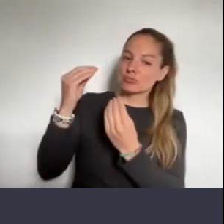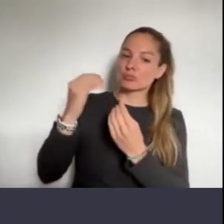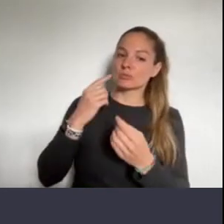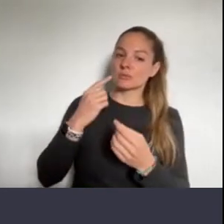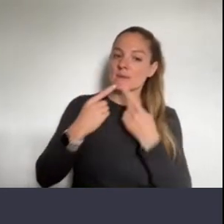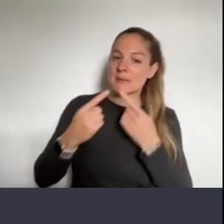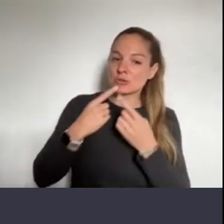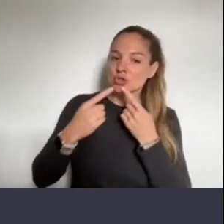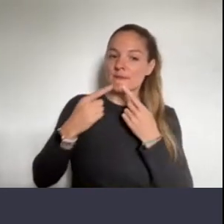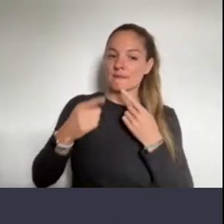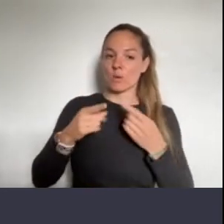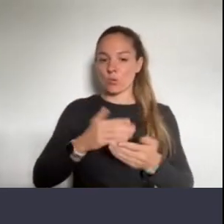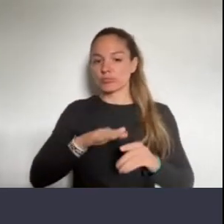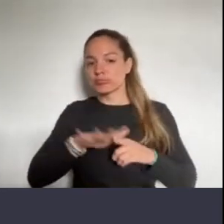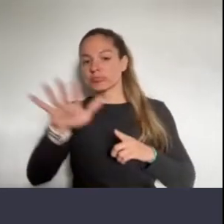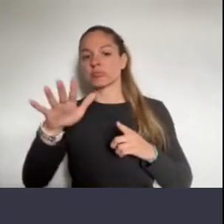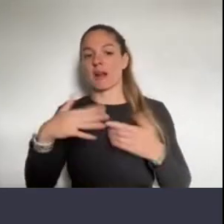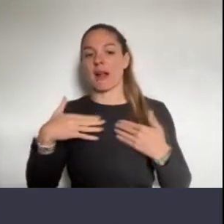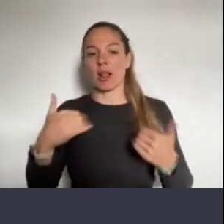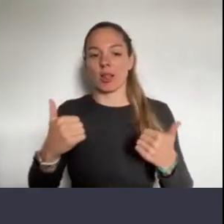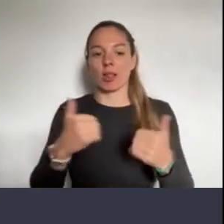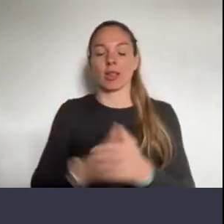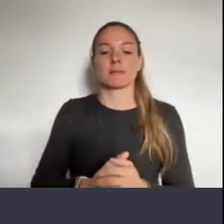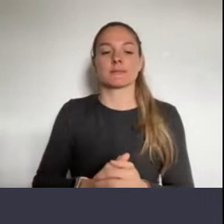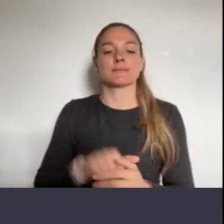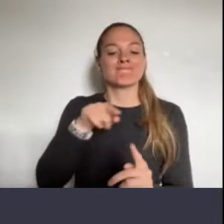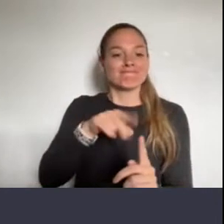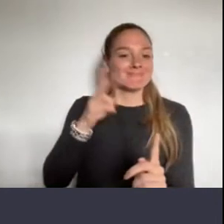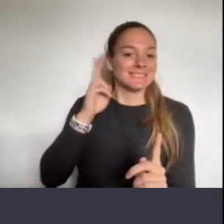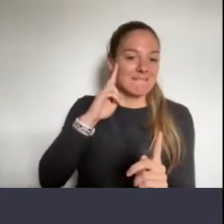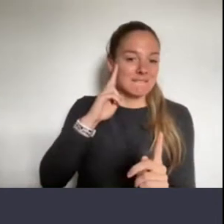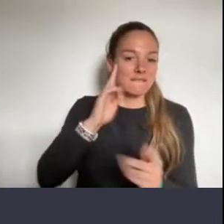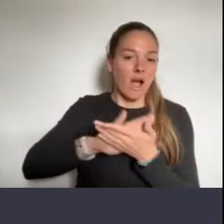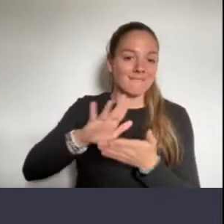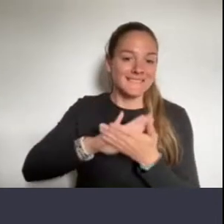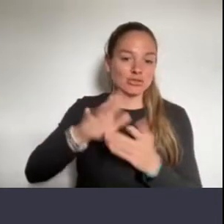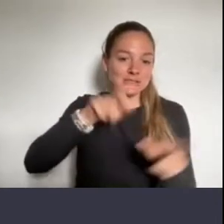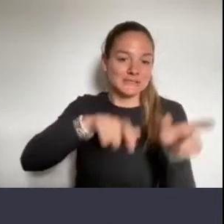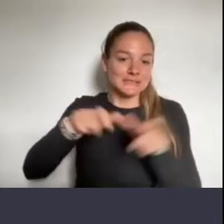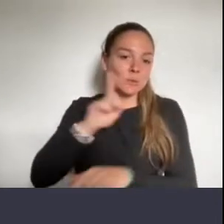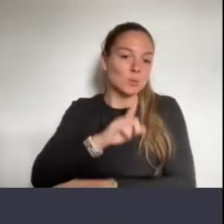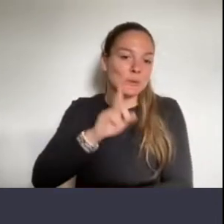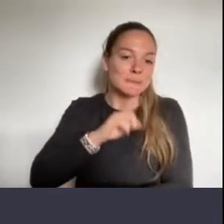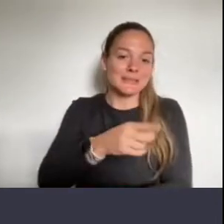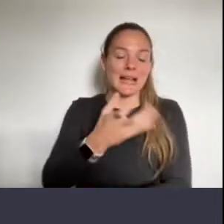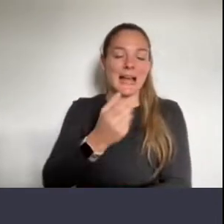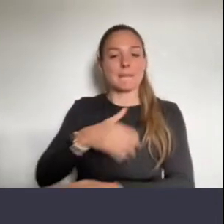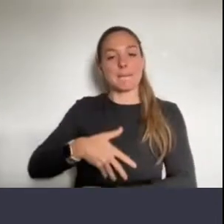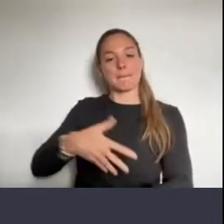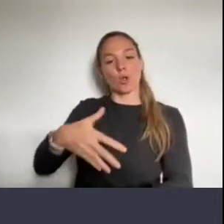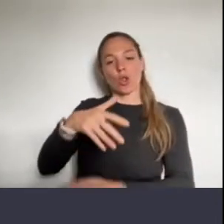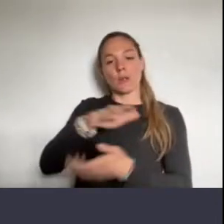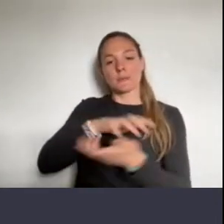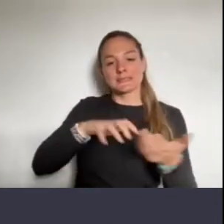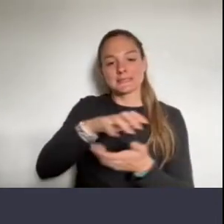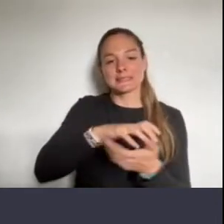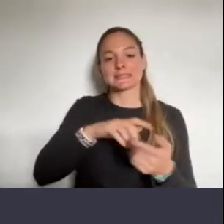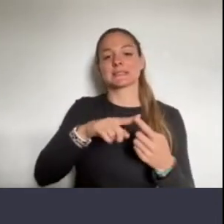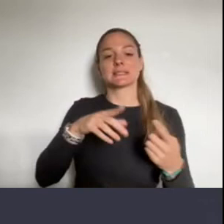for maternal health, was deaf and hard of hearing women have a higher risk of pregnancy and birth complications such as gestational